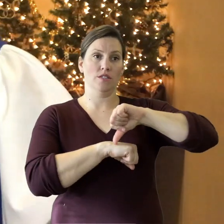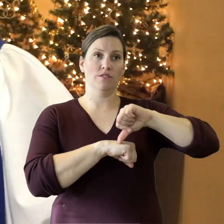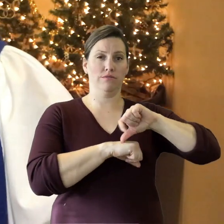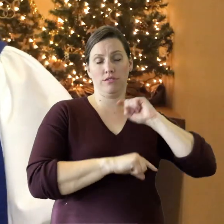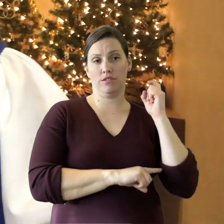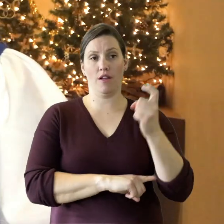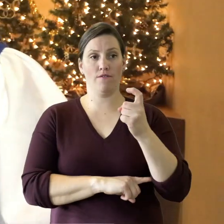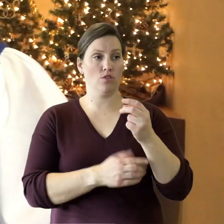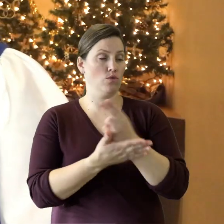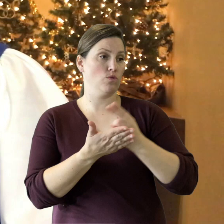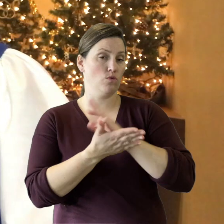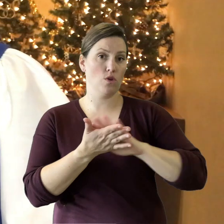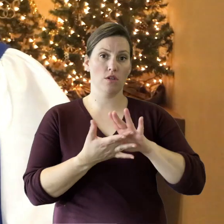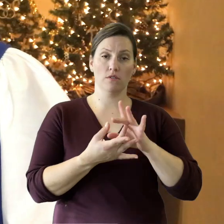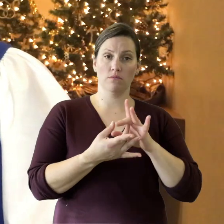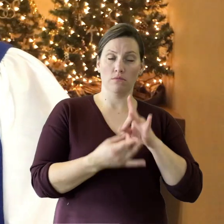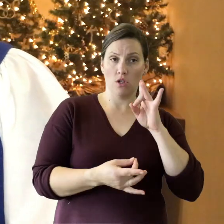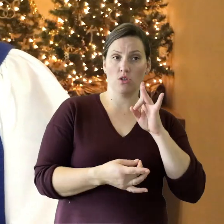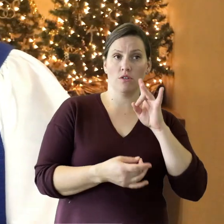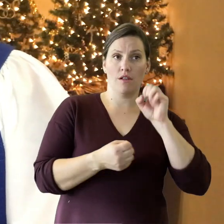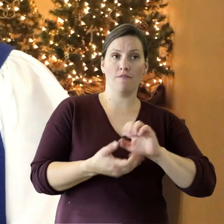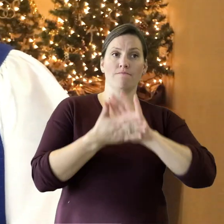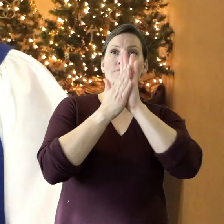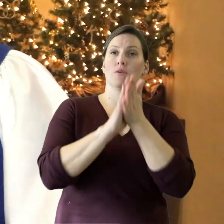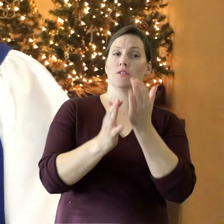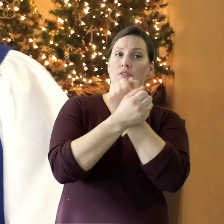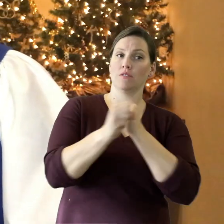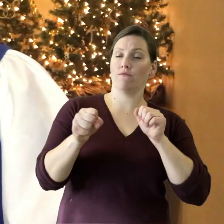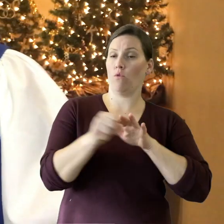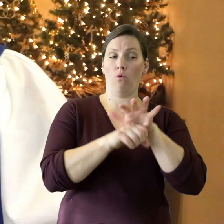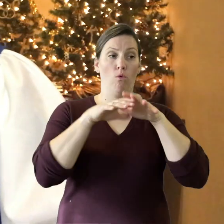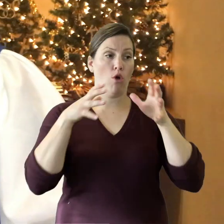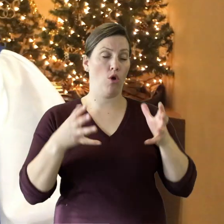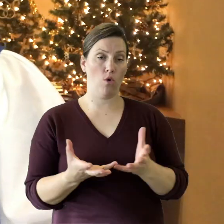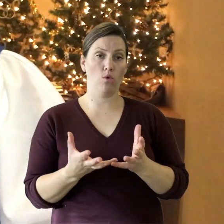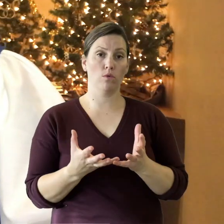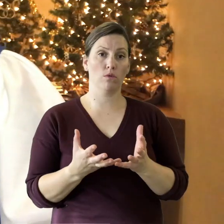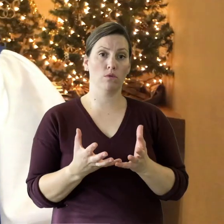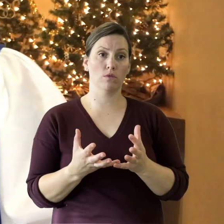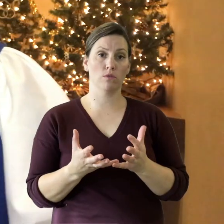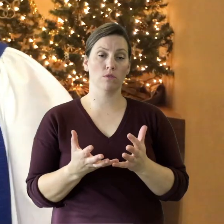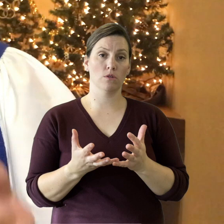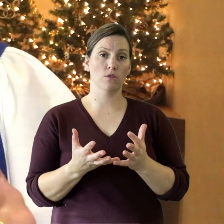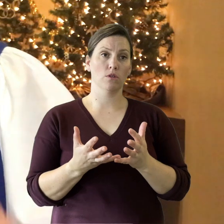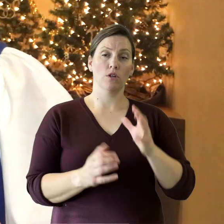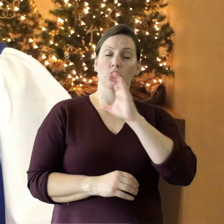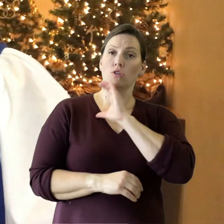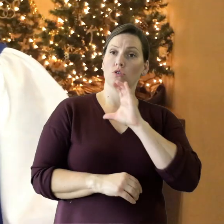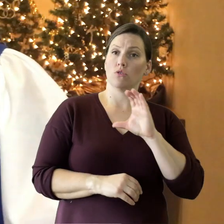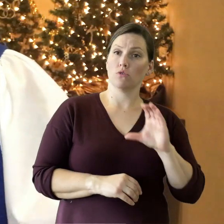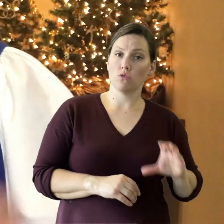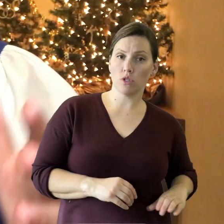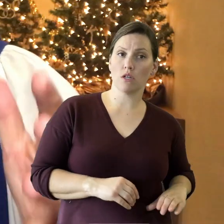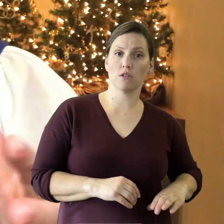given the Holy Spirit in order to be the Savior of the world. As